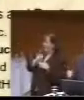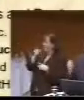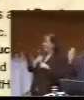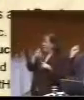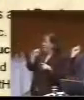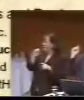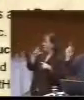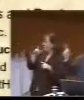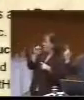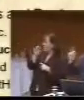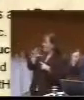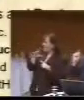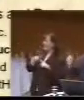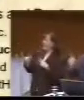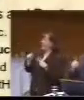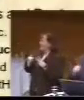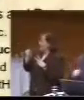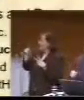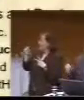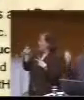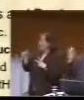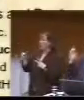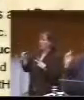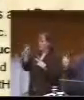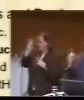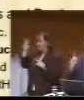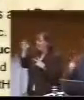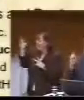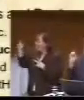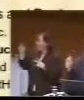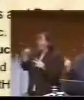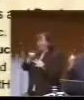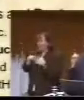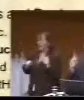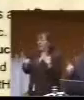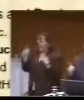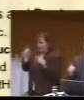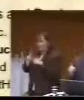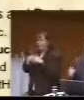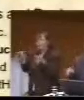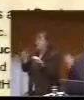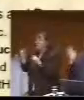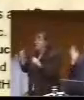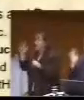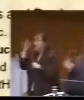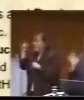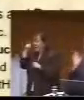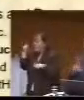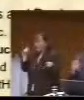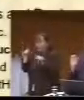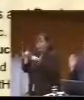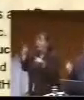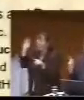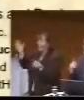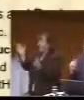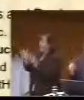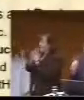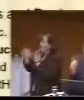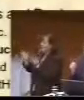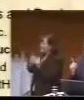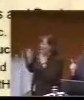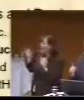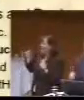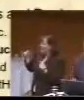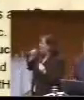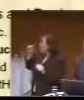know why? Because you're going to ask for it. You're going to say, don't send me disabled curricula anymore. Send me curricula that all of our